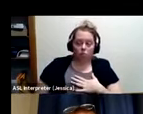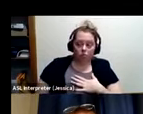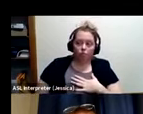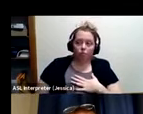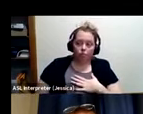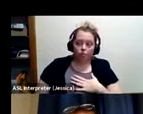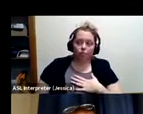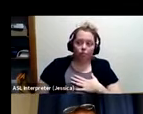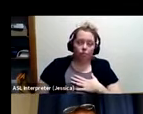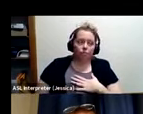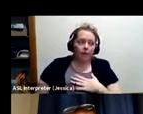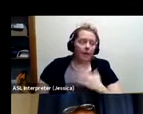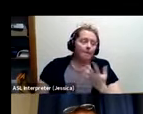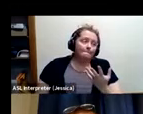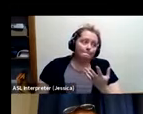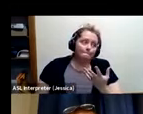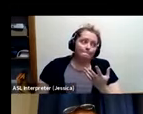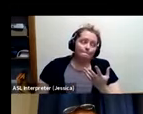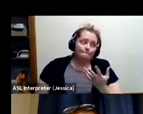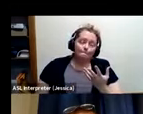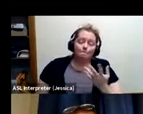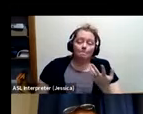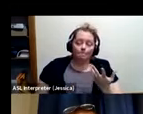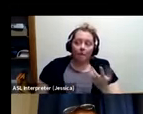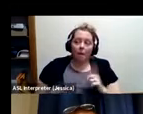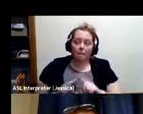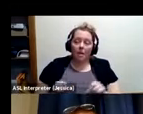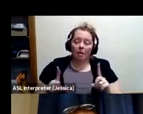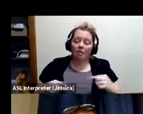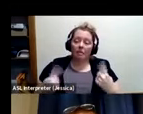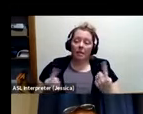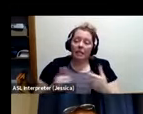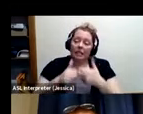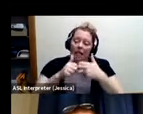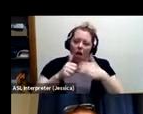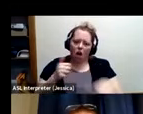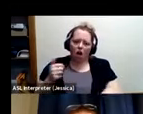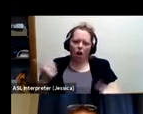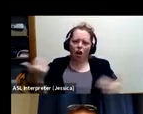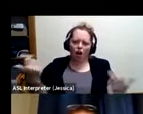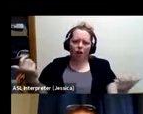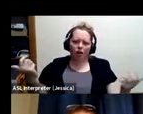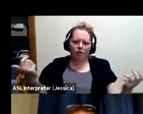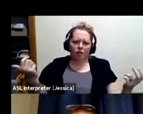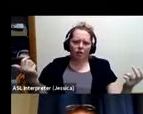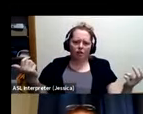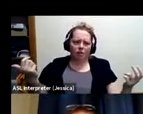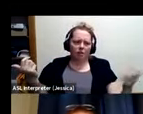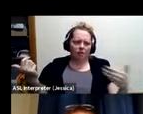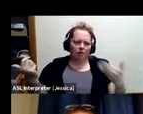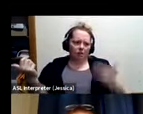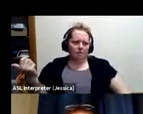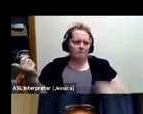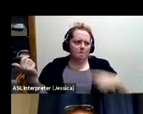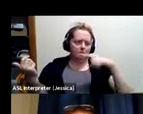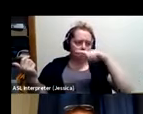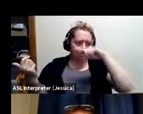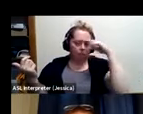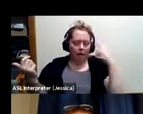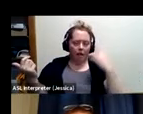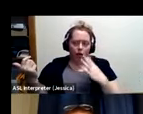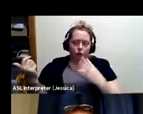it has been hard to be a Black trans